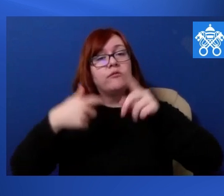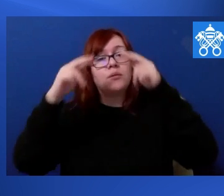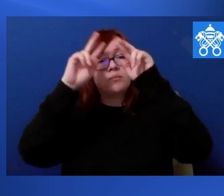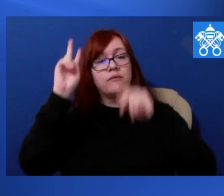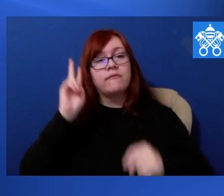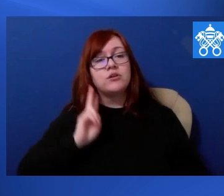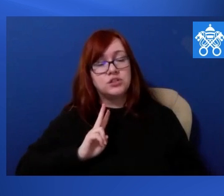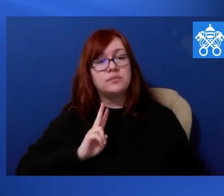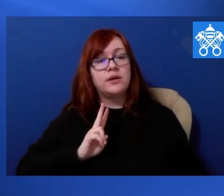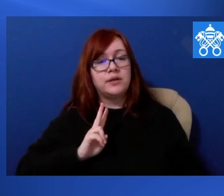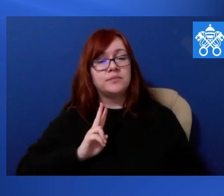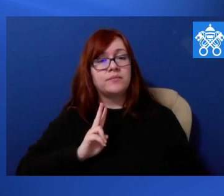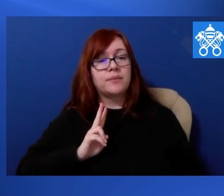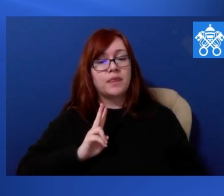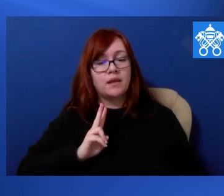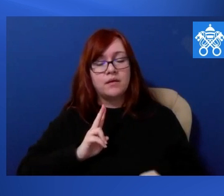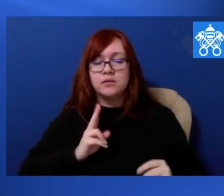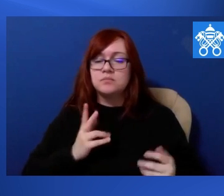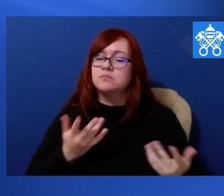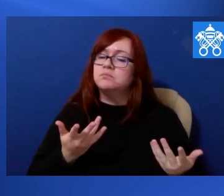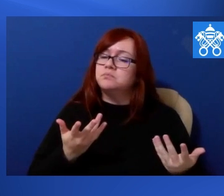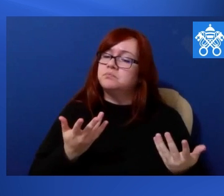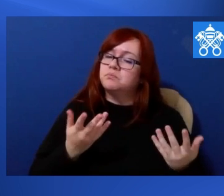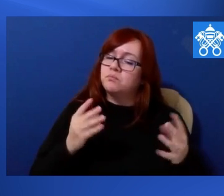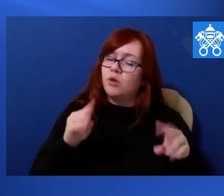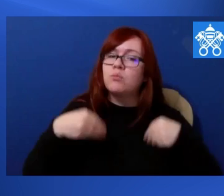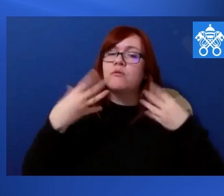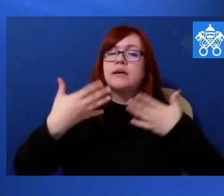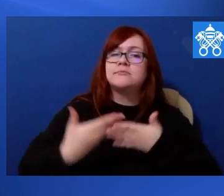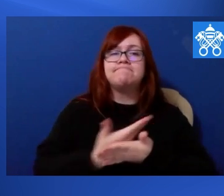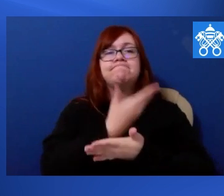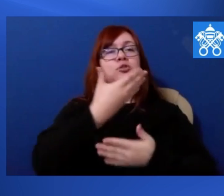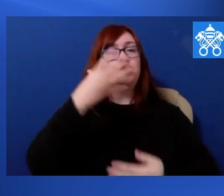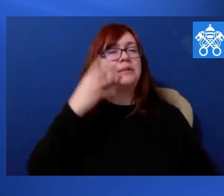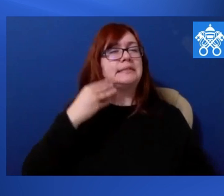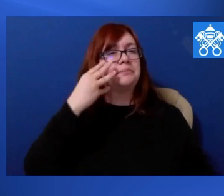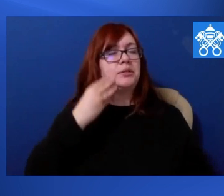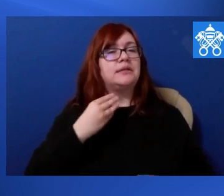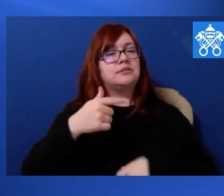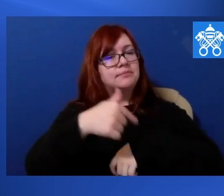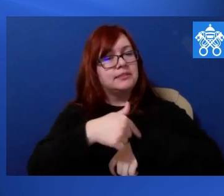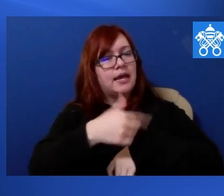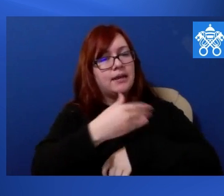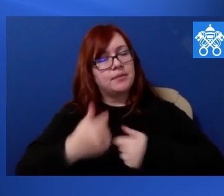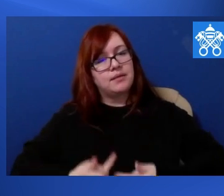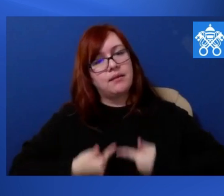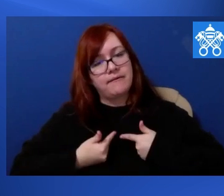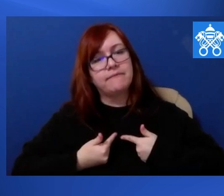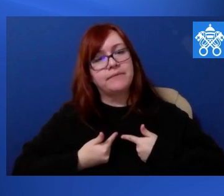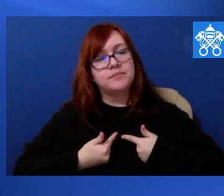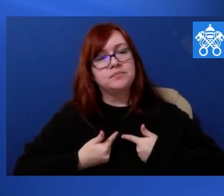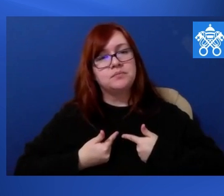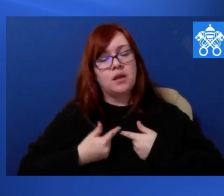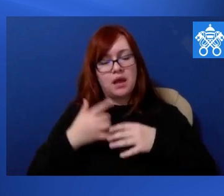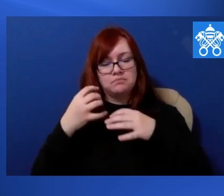Mary, gives a new way of experiencing time and life. I